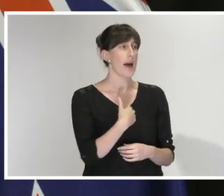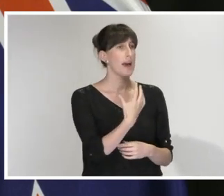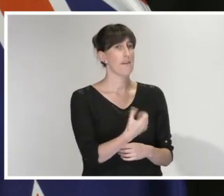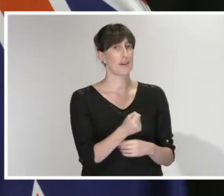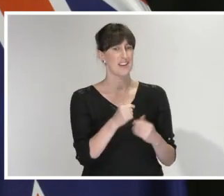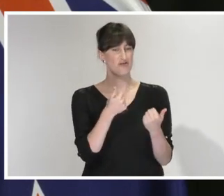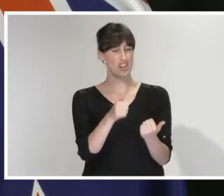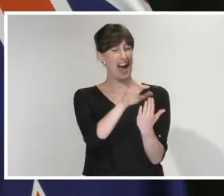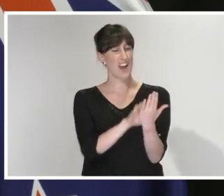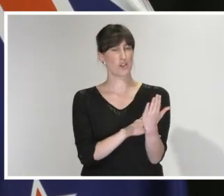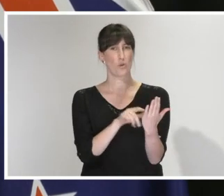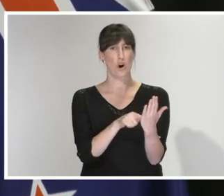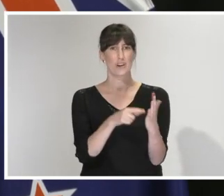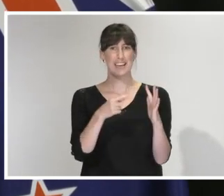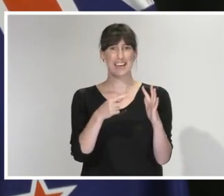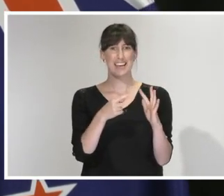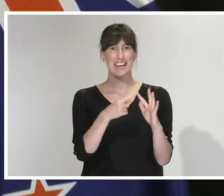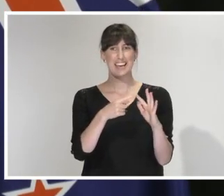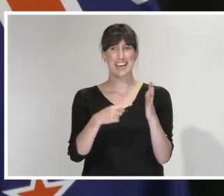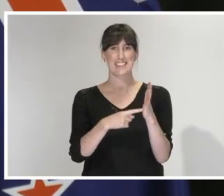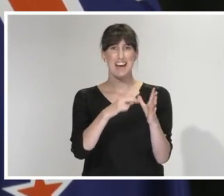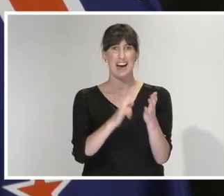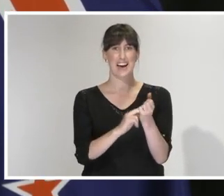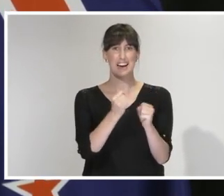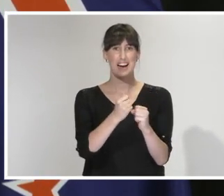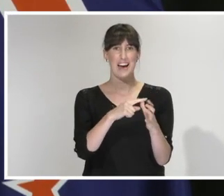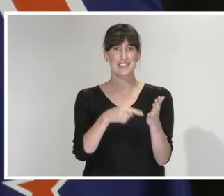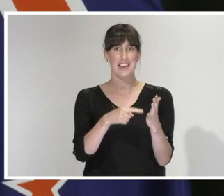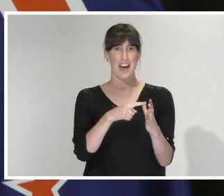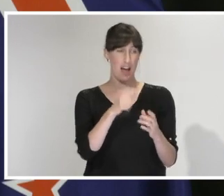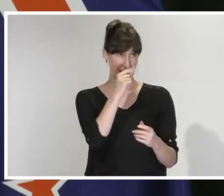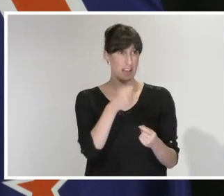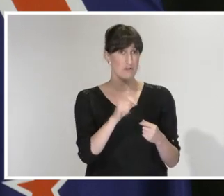it, but I can share the link. But I mean, if there's criticism around there, and also forgive me, I'm not on Twitter.